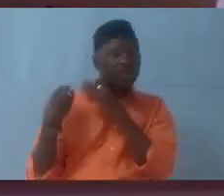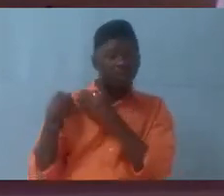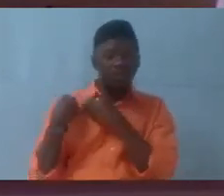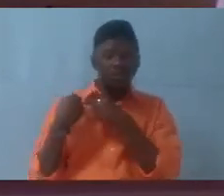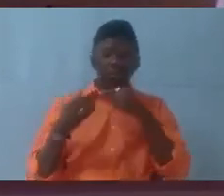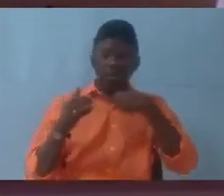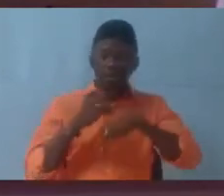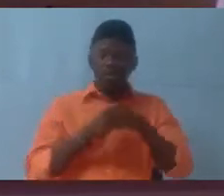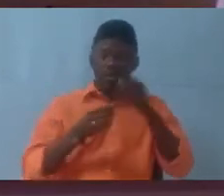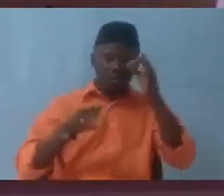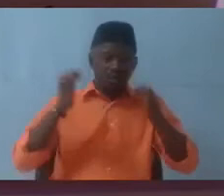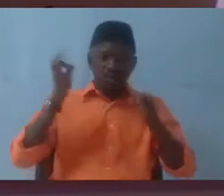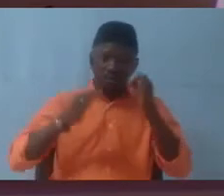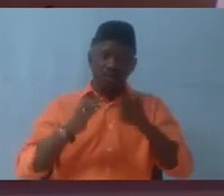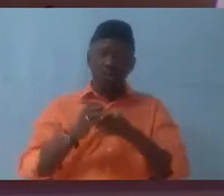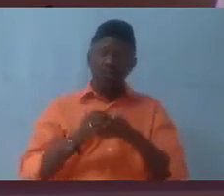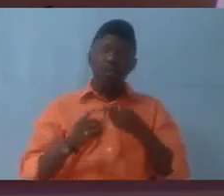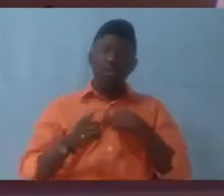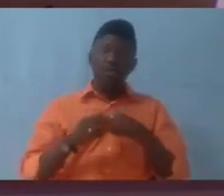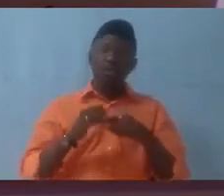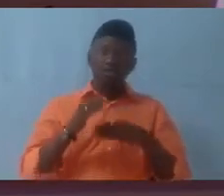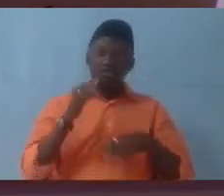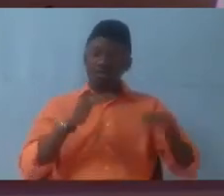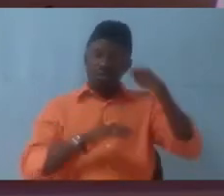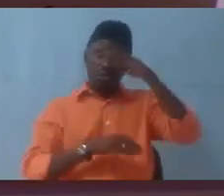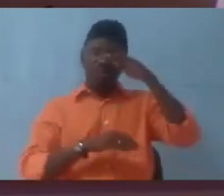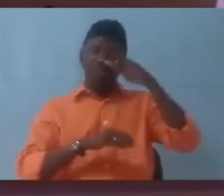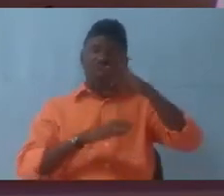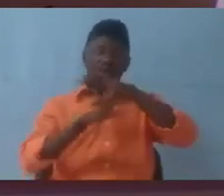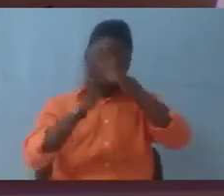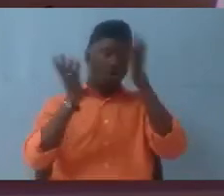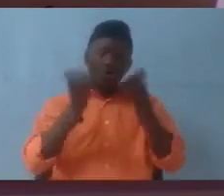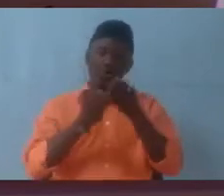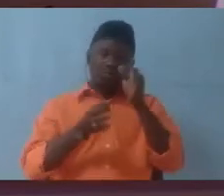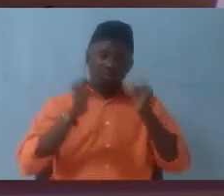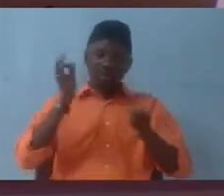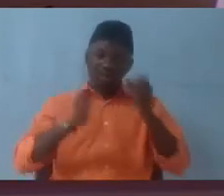bunti até kay and over the magistrates